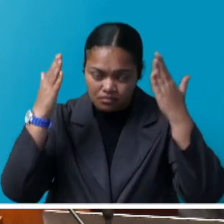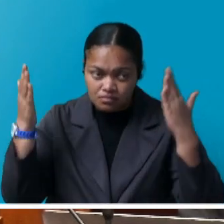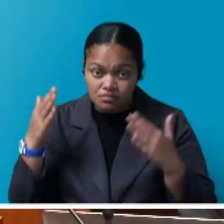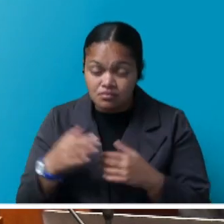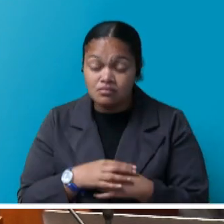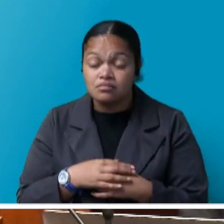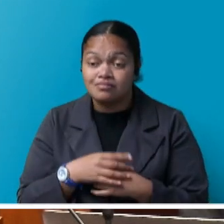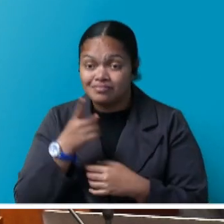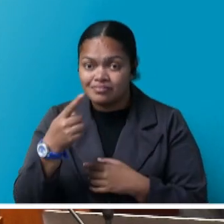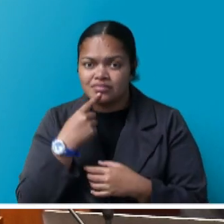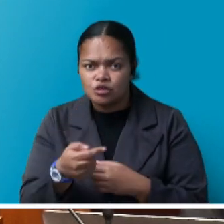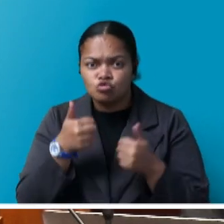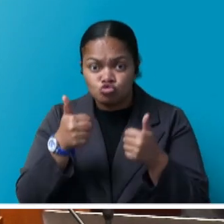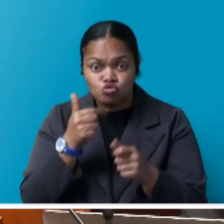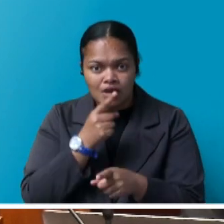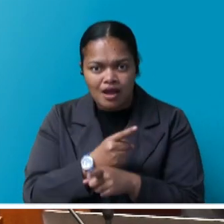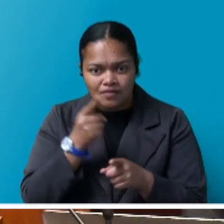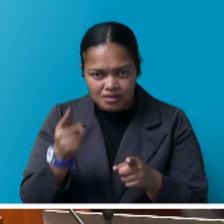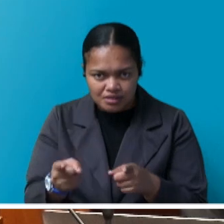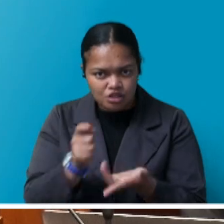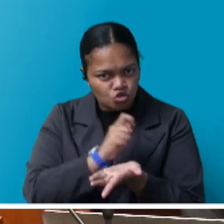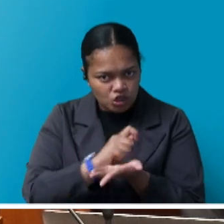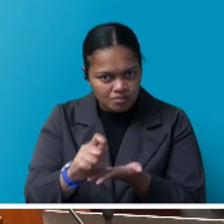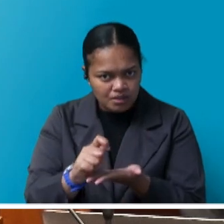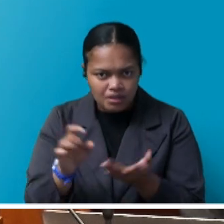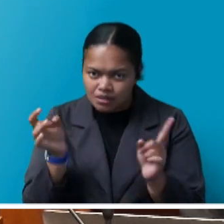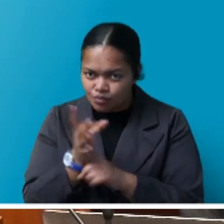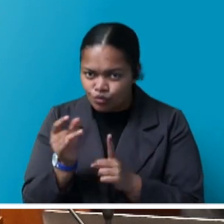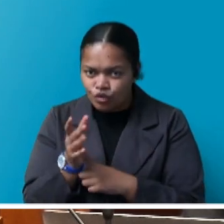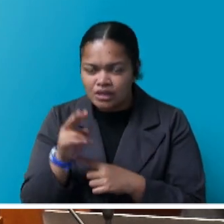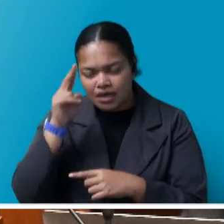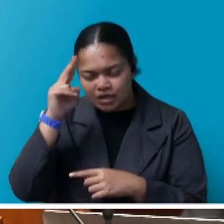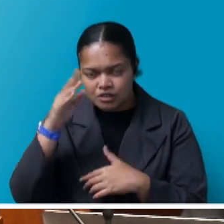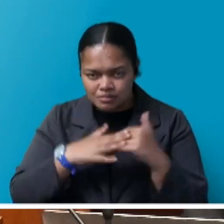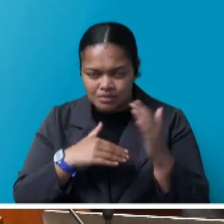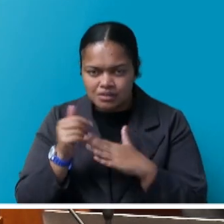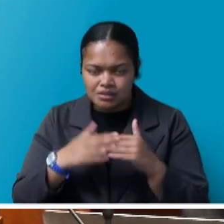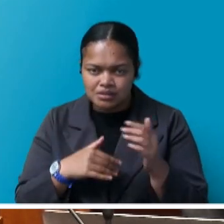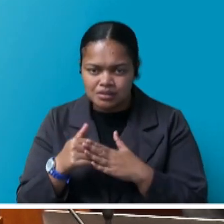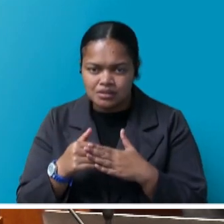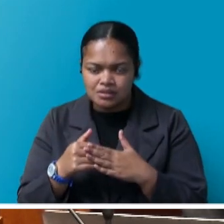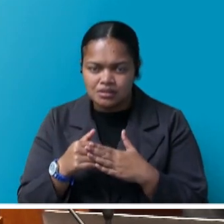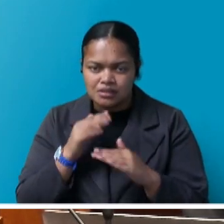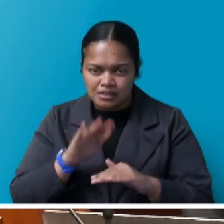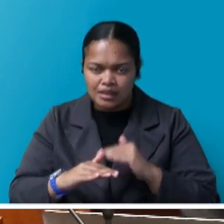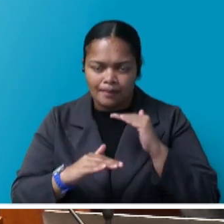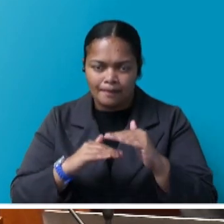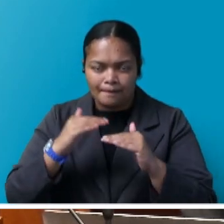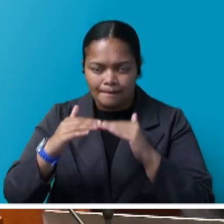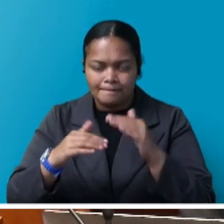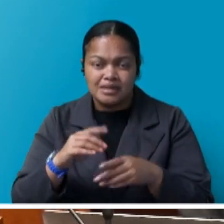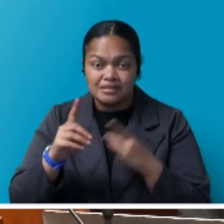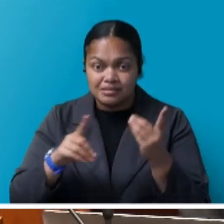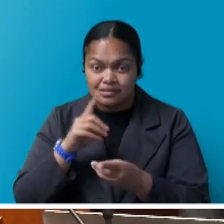emphasized, good governance and transparency are critical to our nation-building process. The Ministry of Rural and Disaster